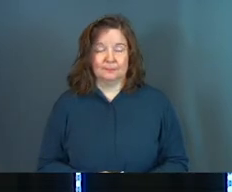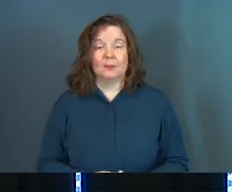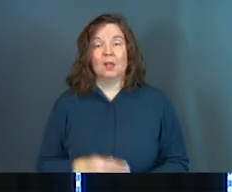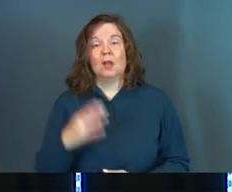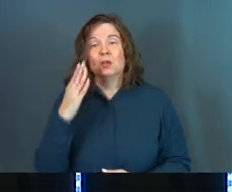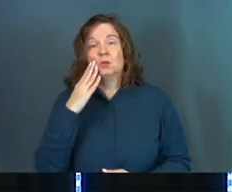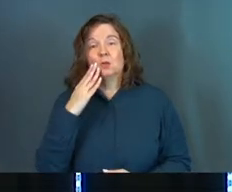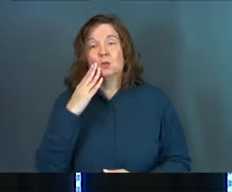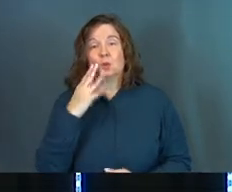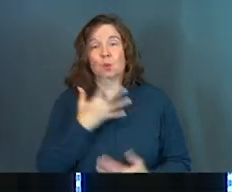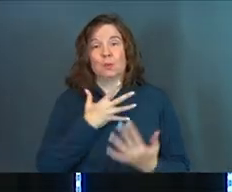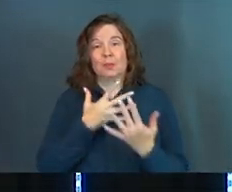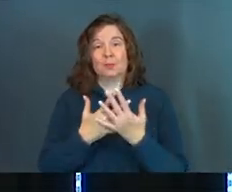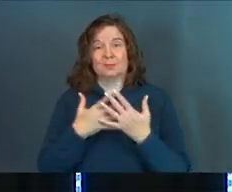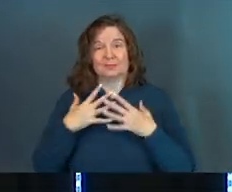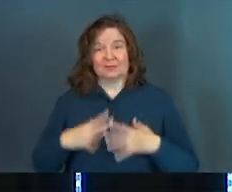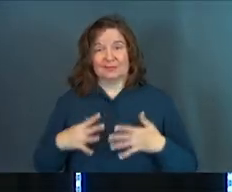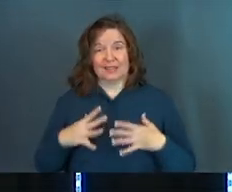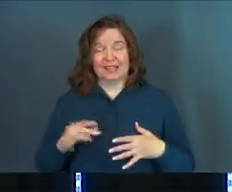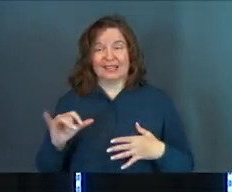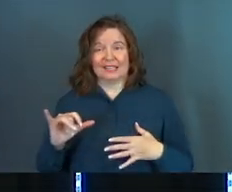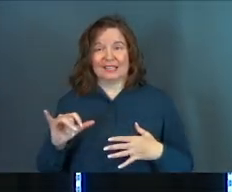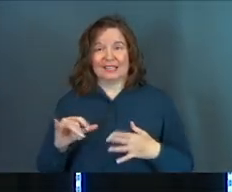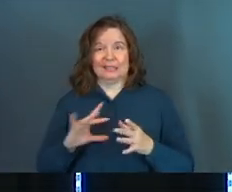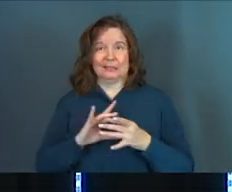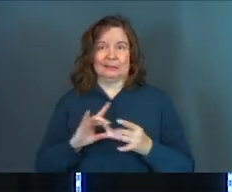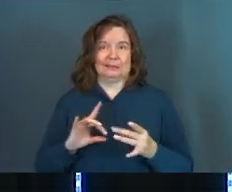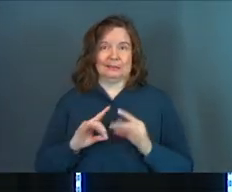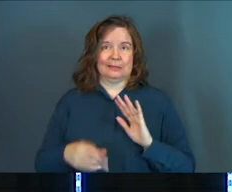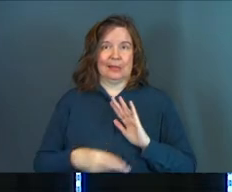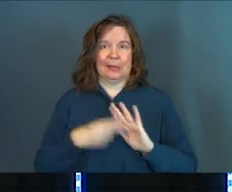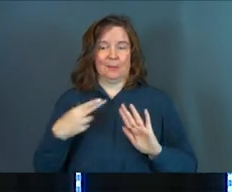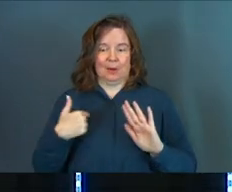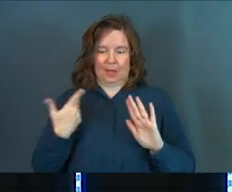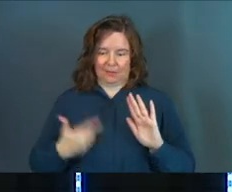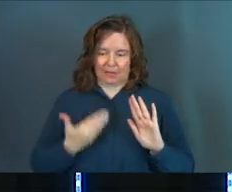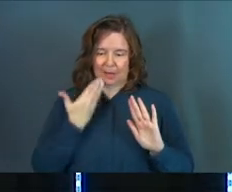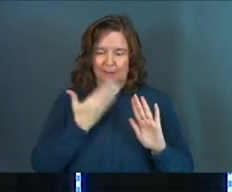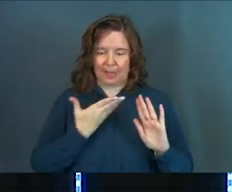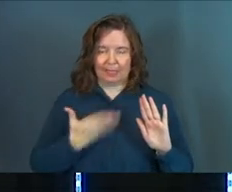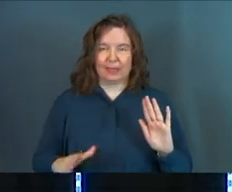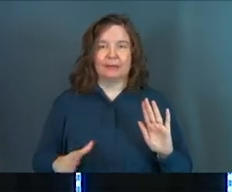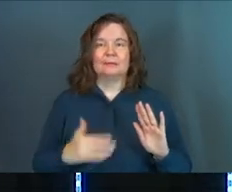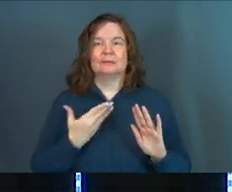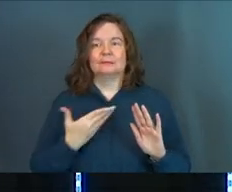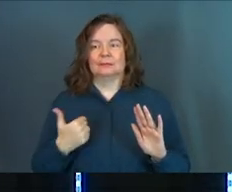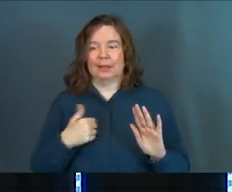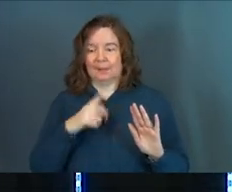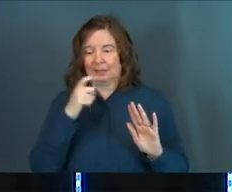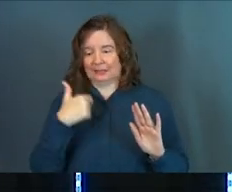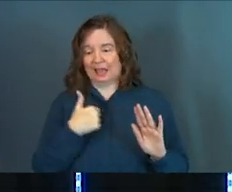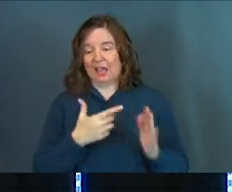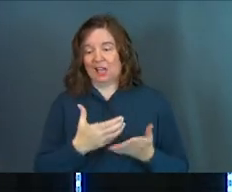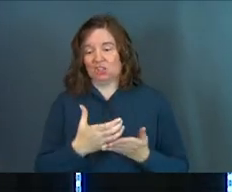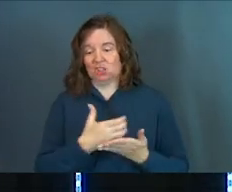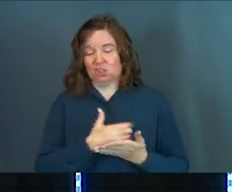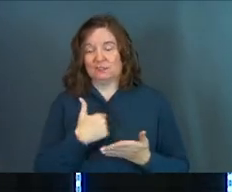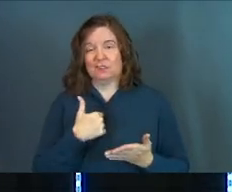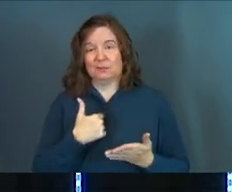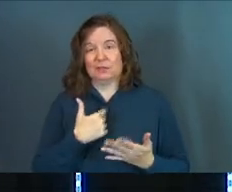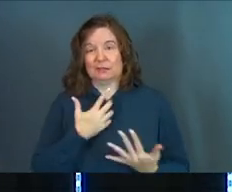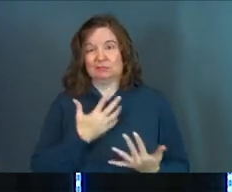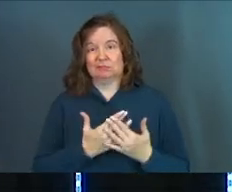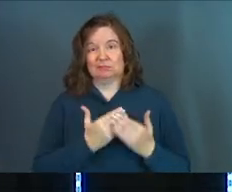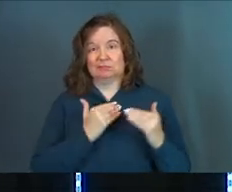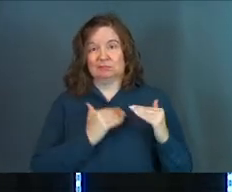And you know what a prison jumpsuit is? It's this statement of, I've done a bad thing, and therefore I deserve to be